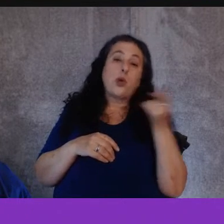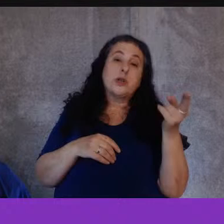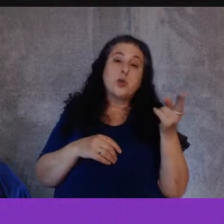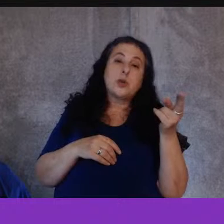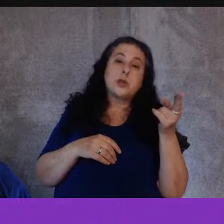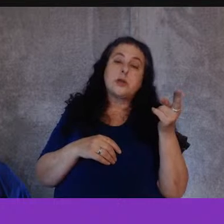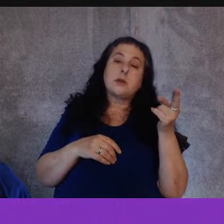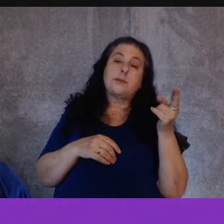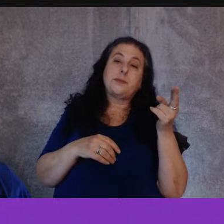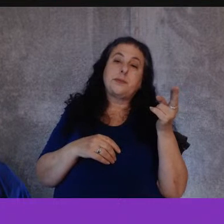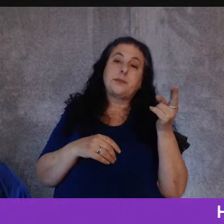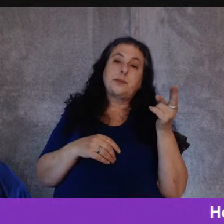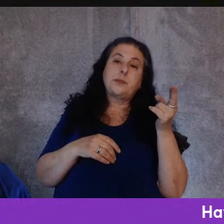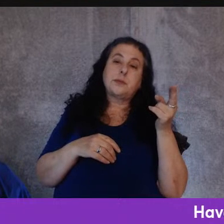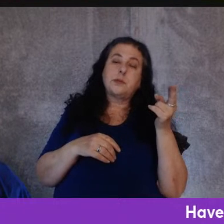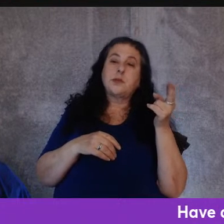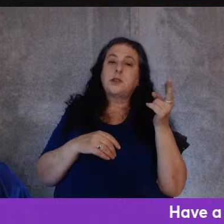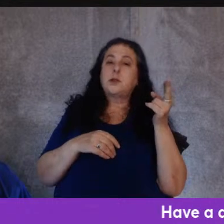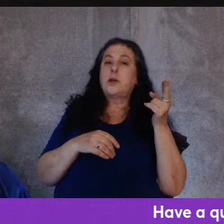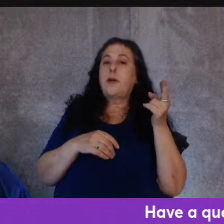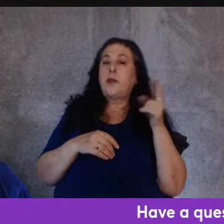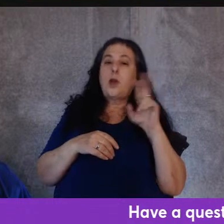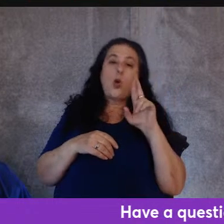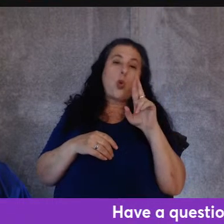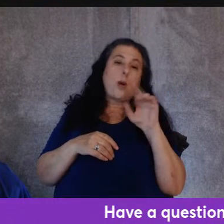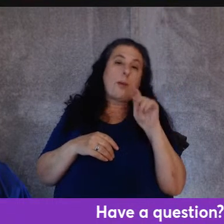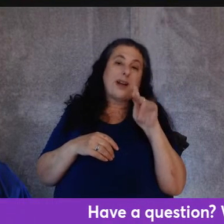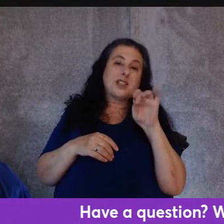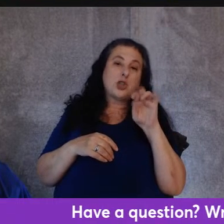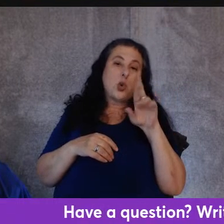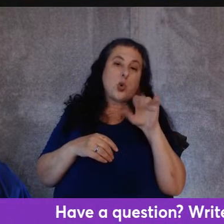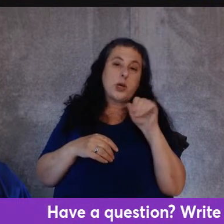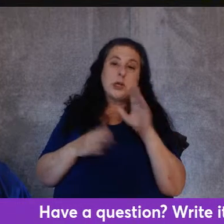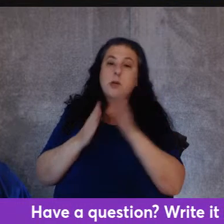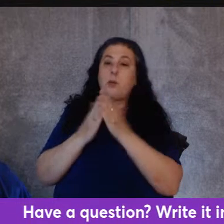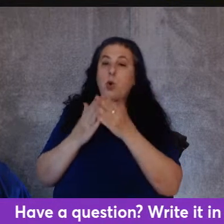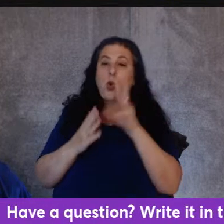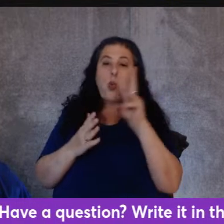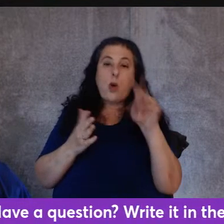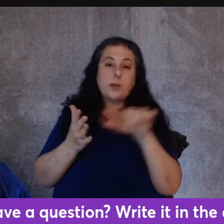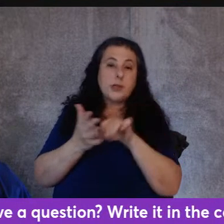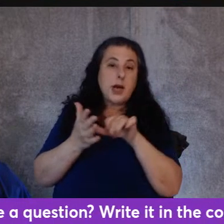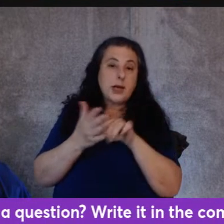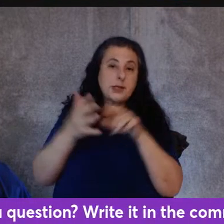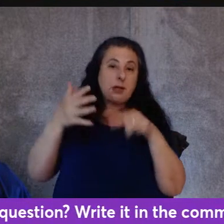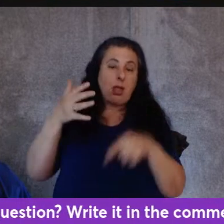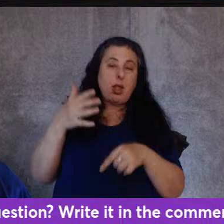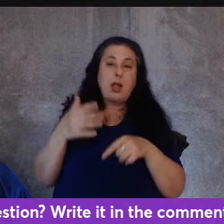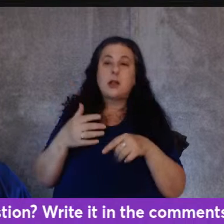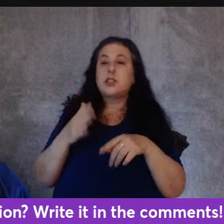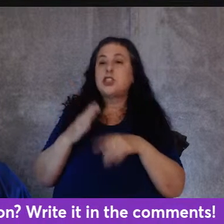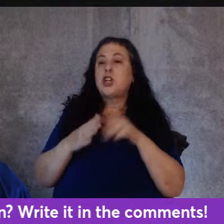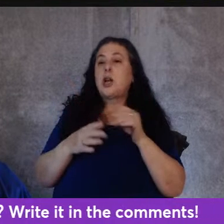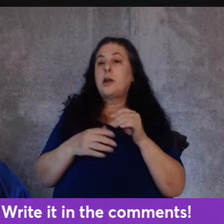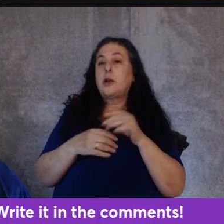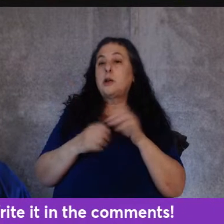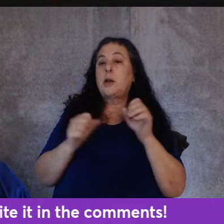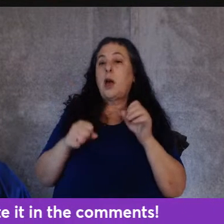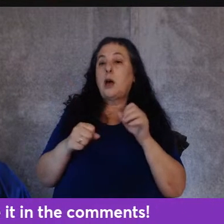resources, repositories, or books, or websites, etc., to kind of check out?